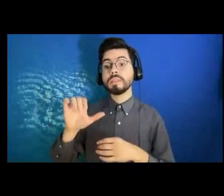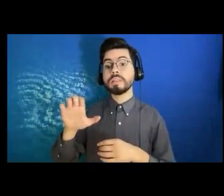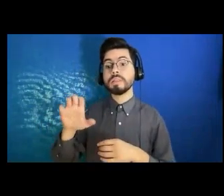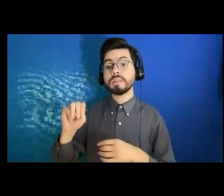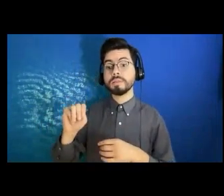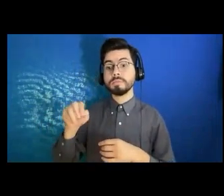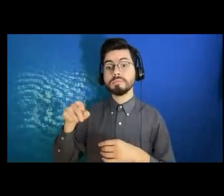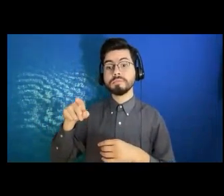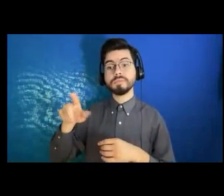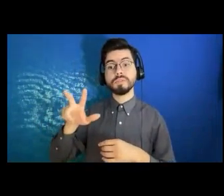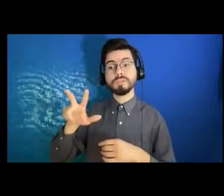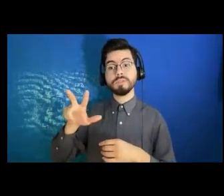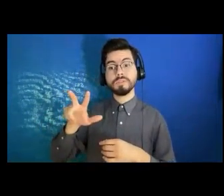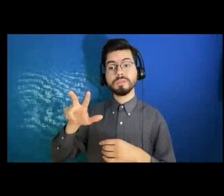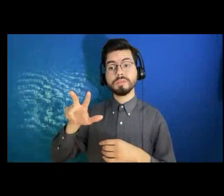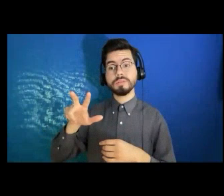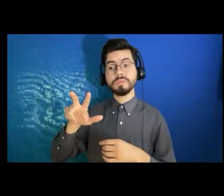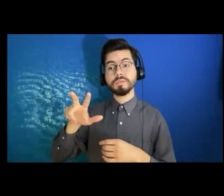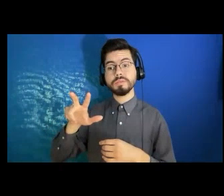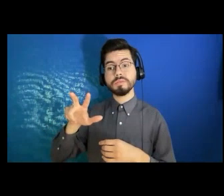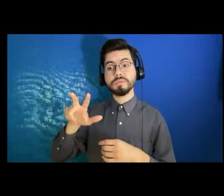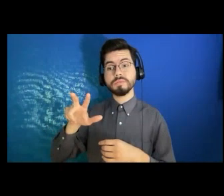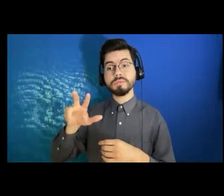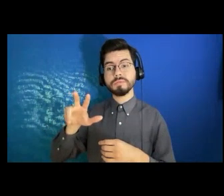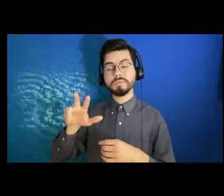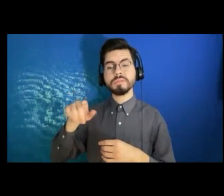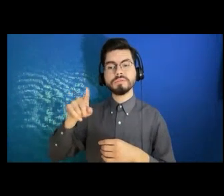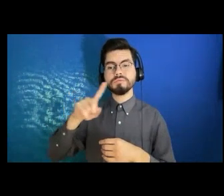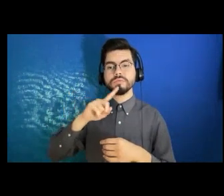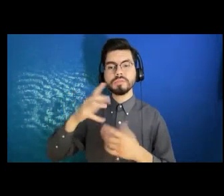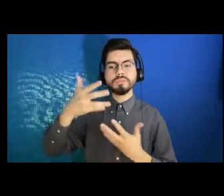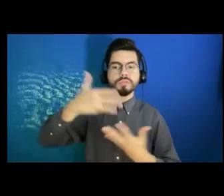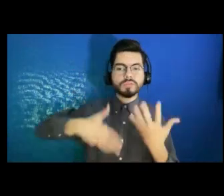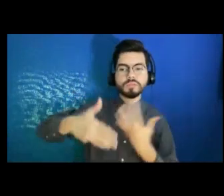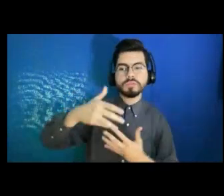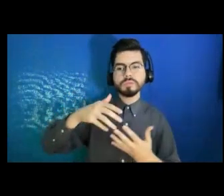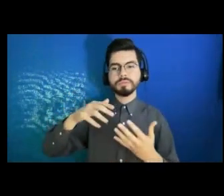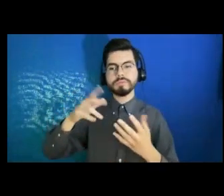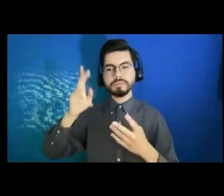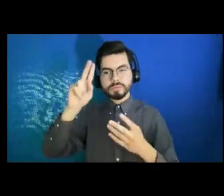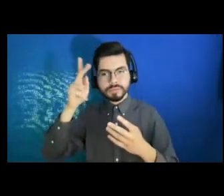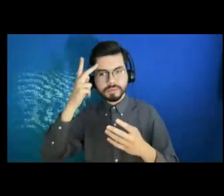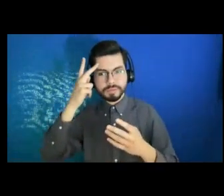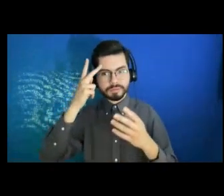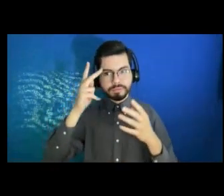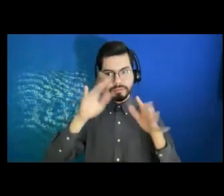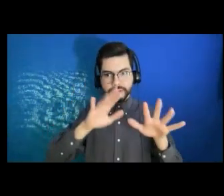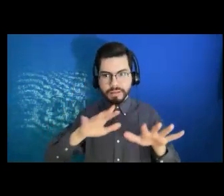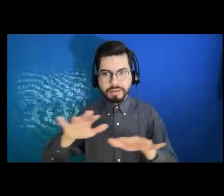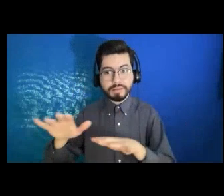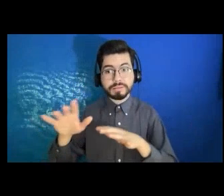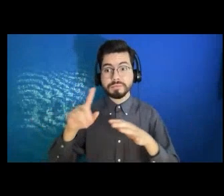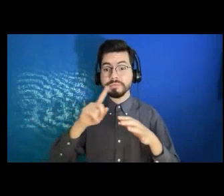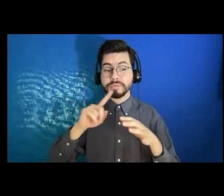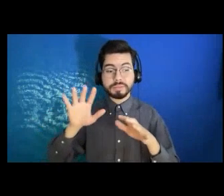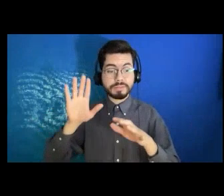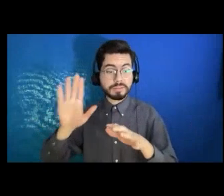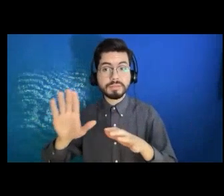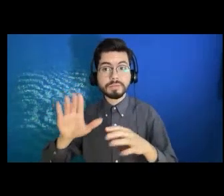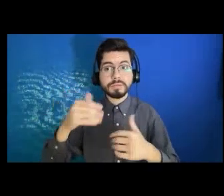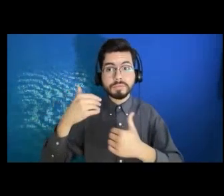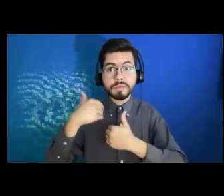the social, economic, political spheres and all that. And all this stuff goes into a stew,